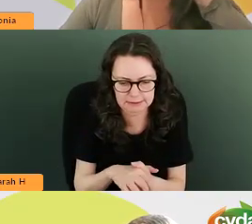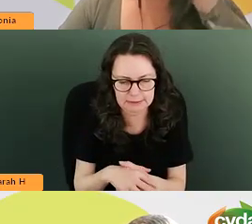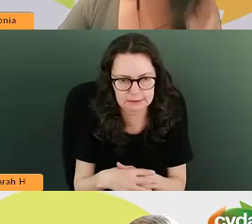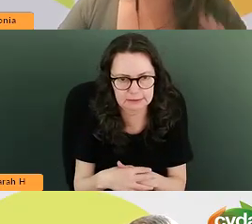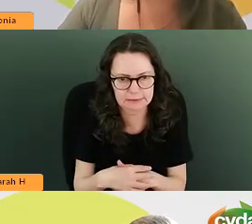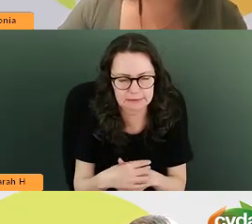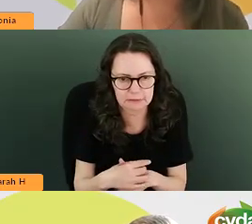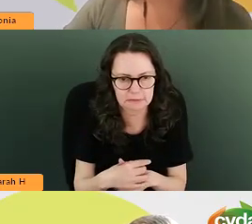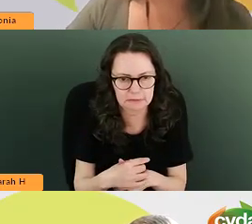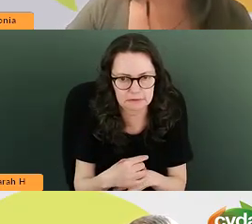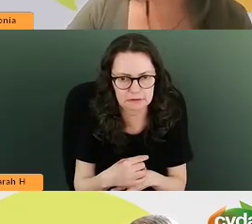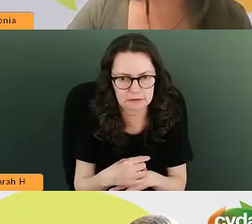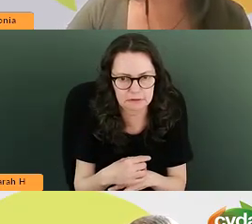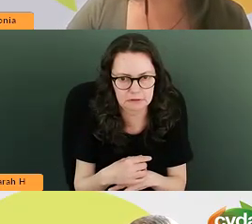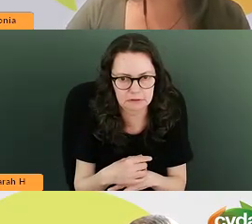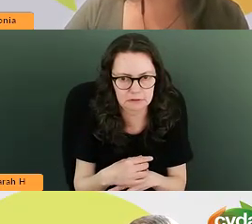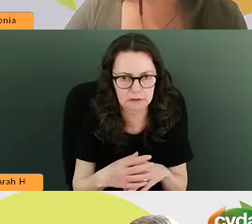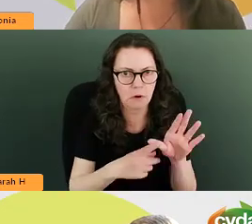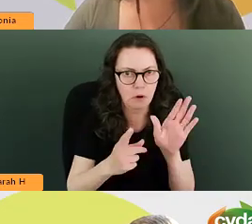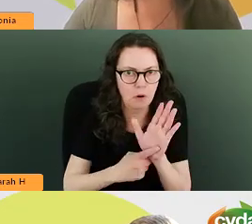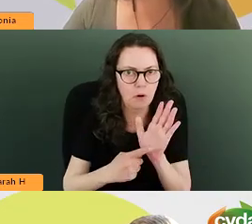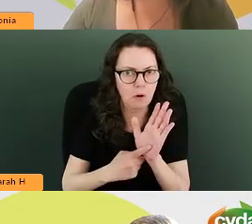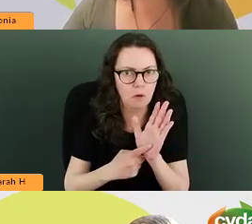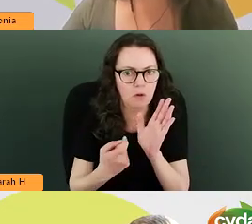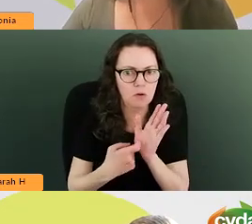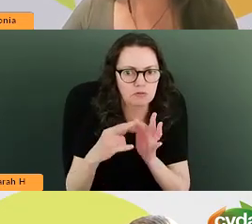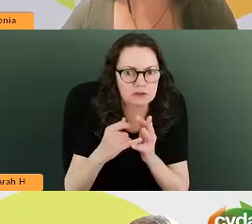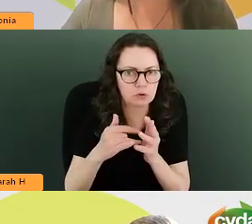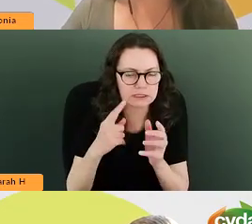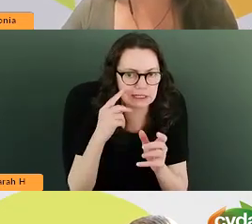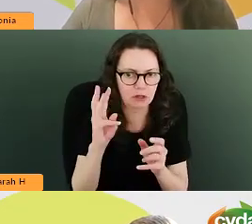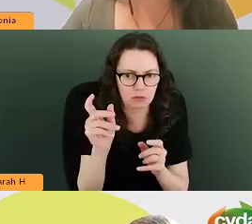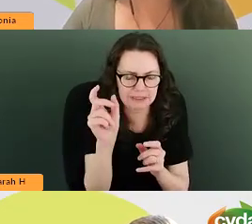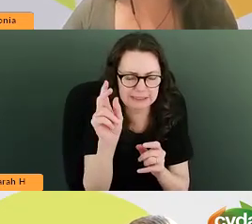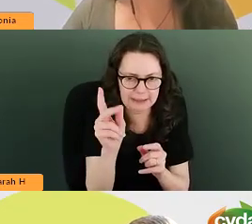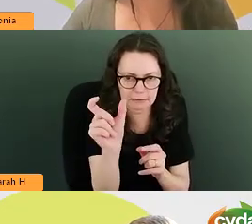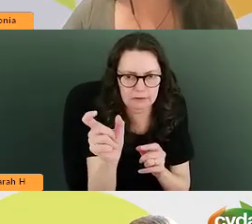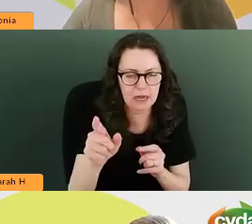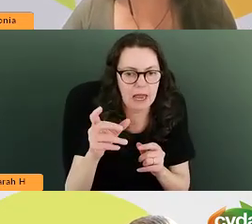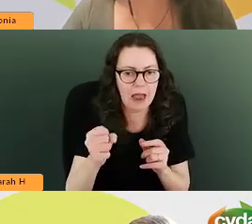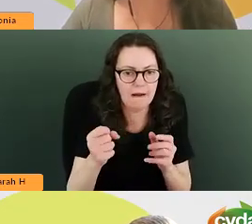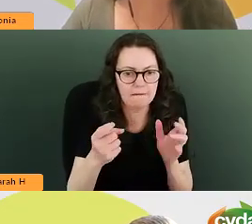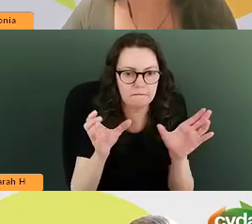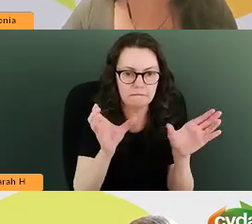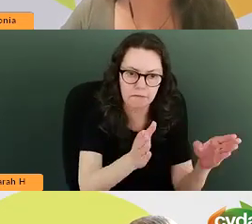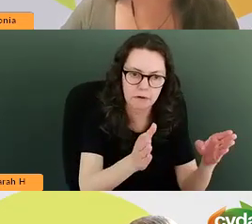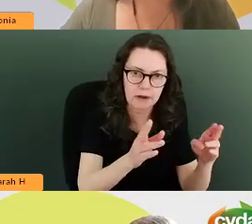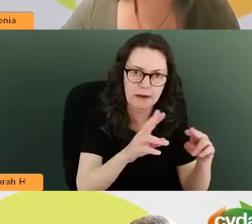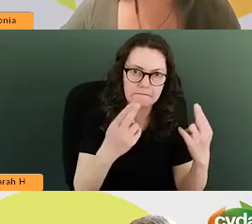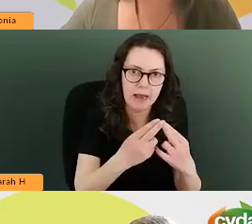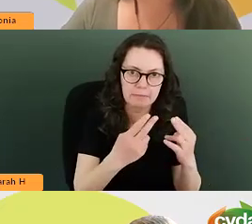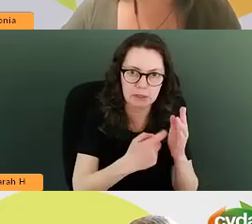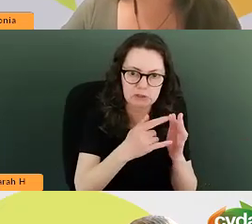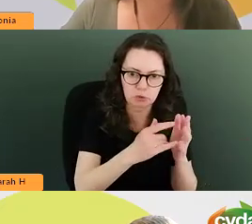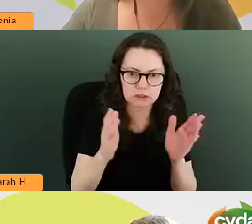When I go into all resources, you can see that the resources are divided up into resources for families